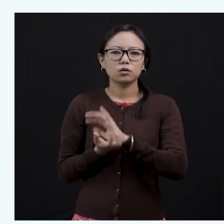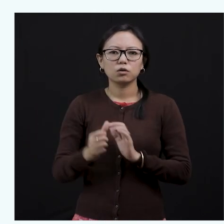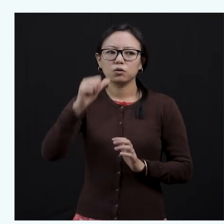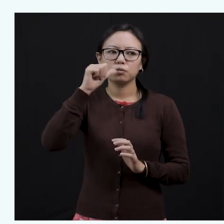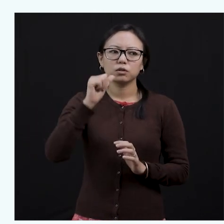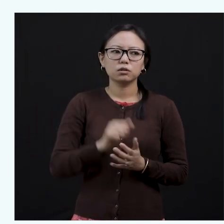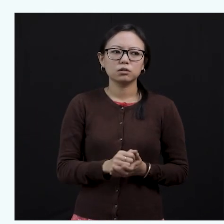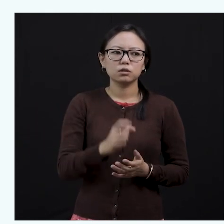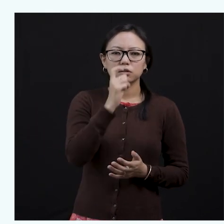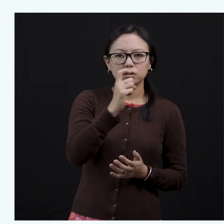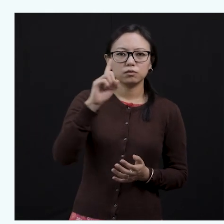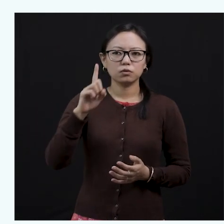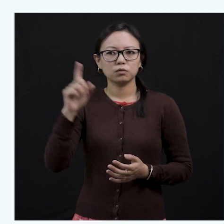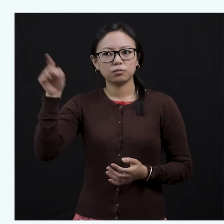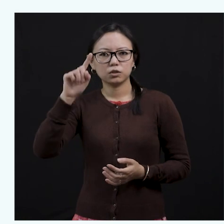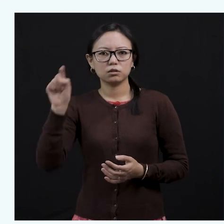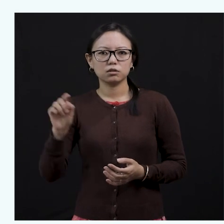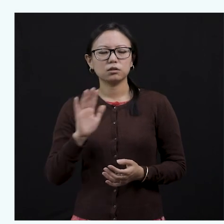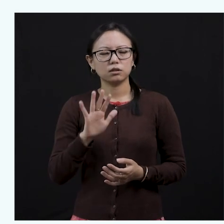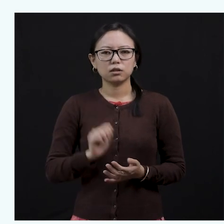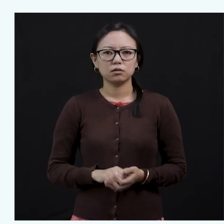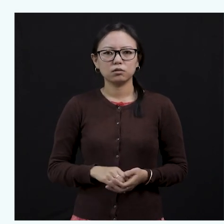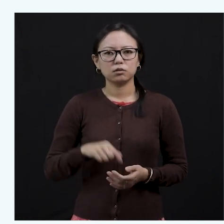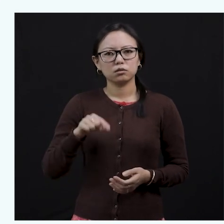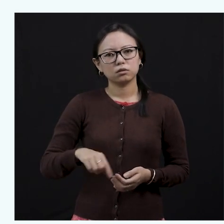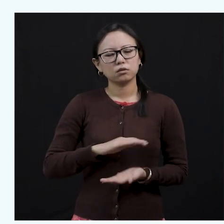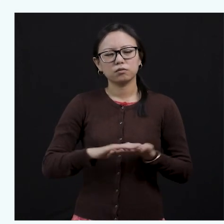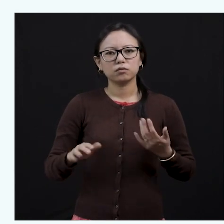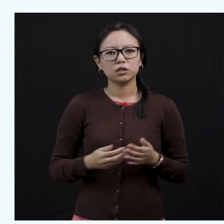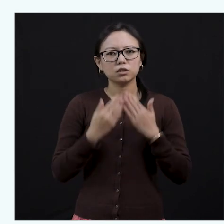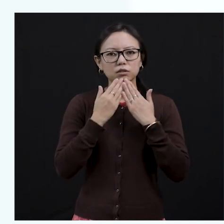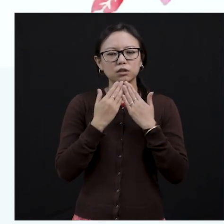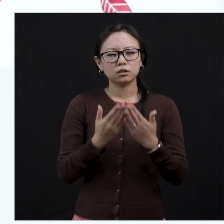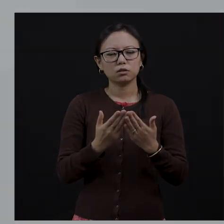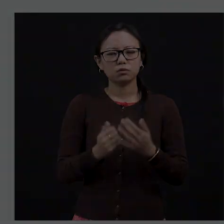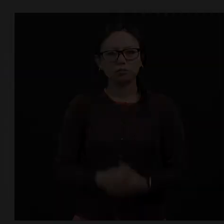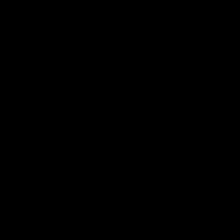In the next class, I will see you in the second part of the lesson. Thank you.